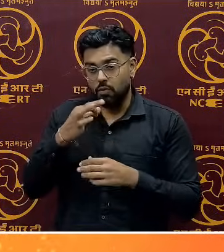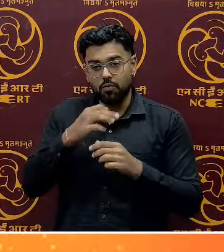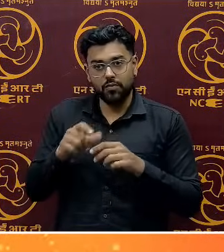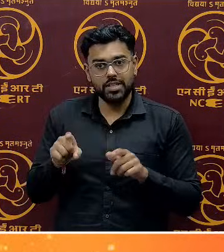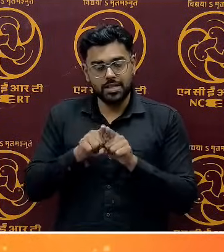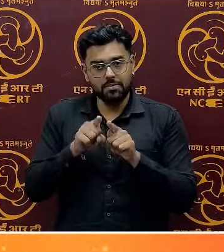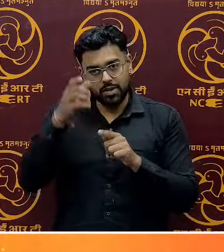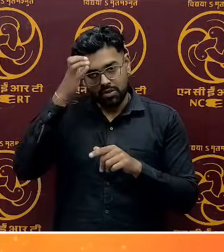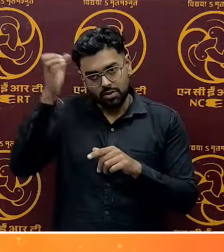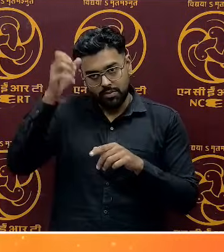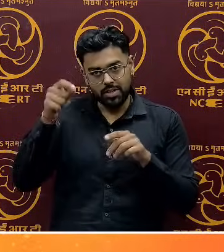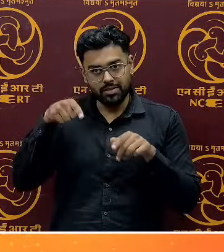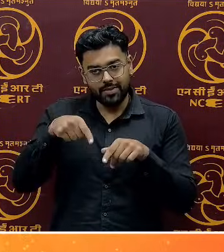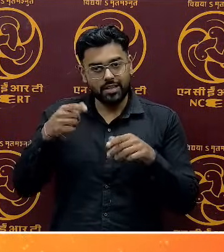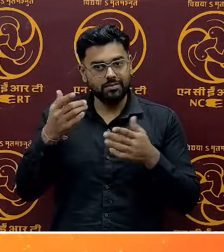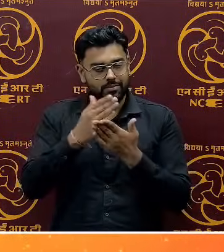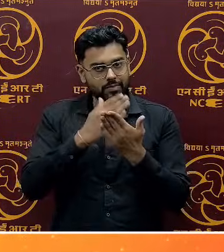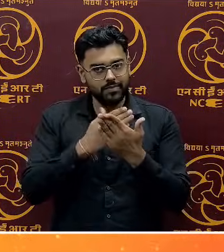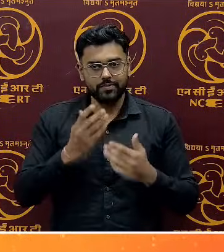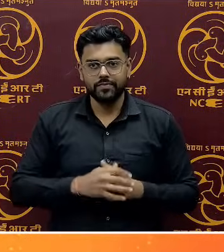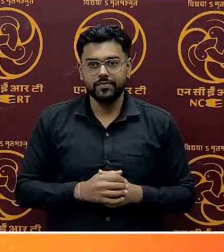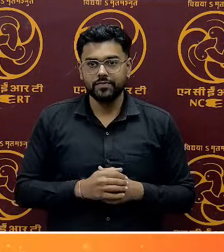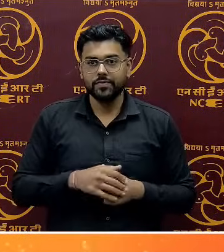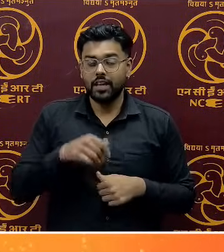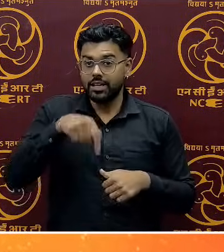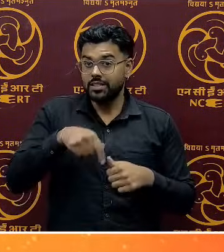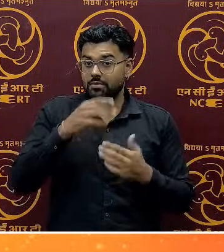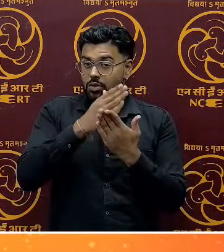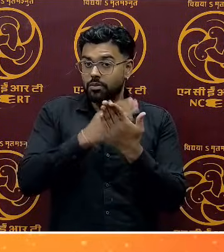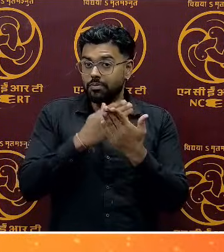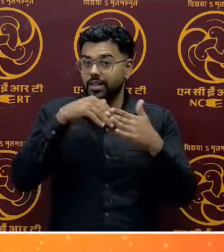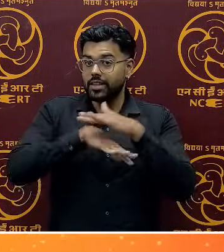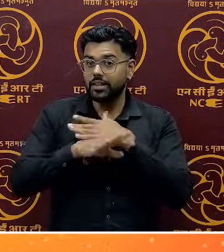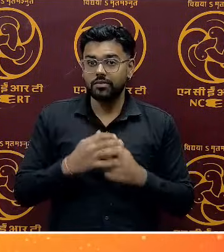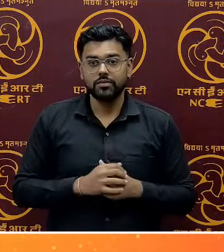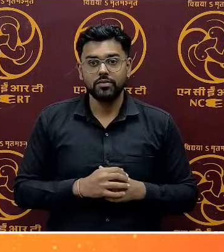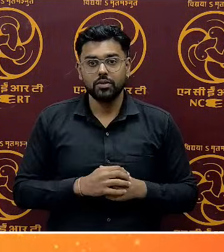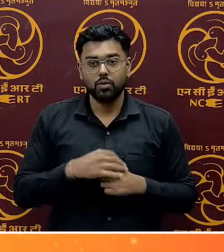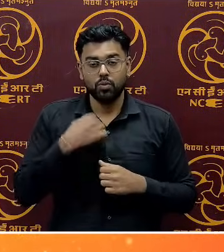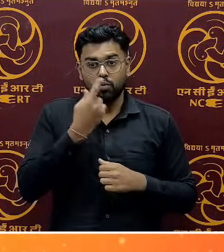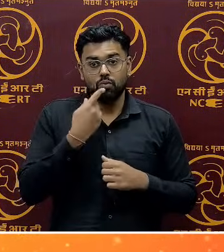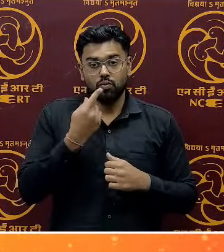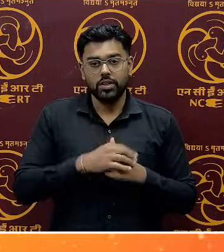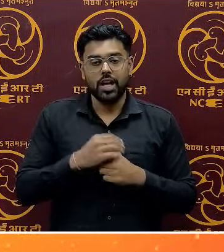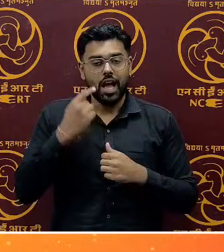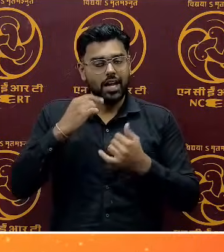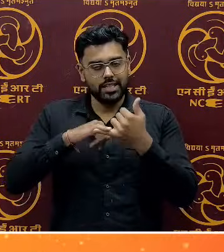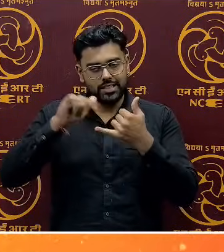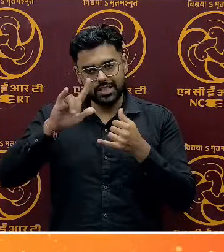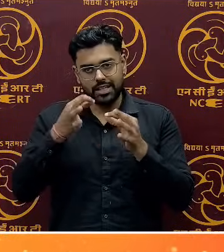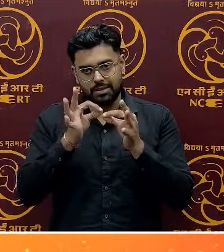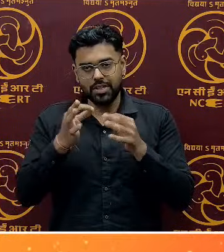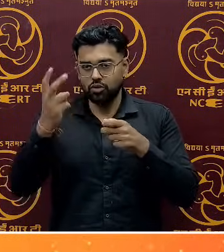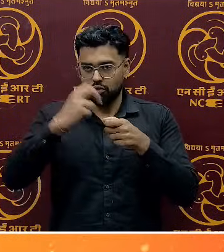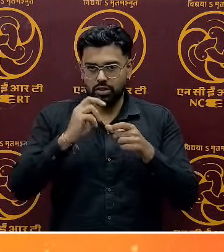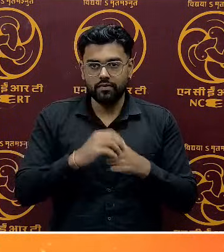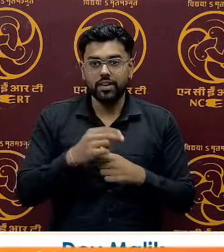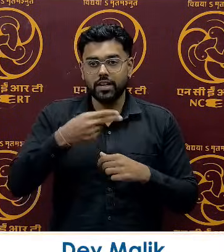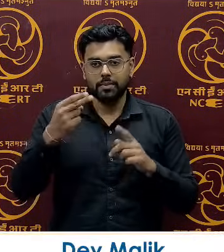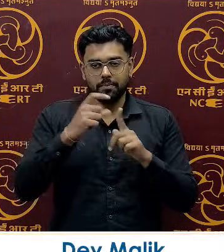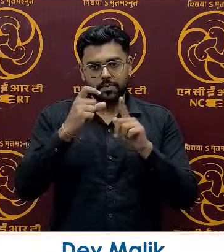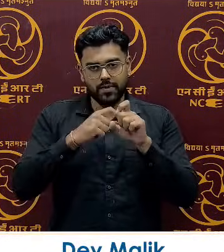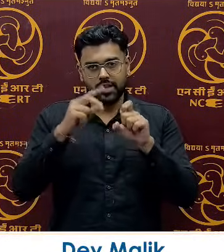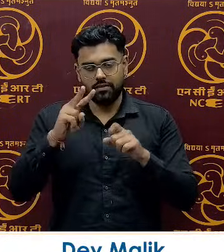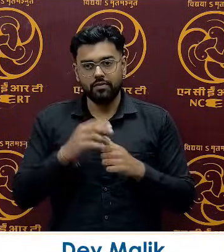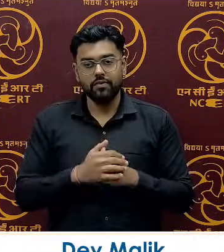amazing concept from you in the session. And for this session, we are joined by our Indian Sign Language interpreter, Mr. Dev, who will